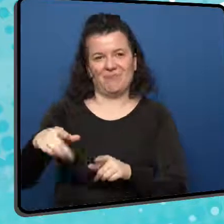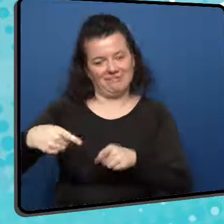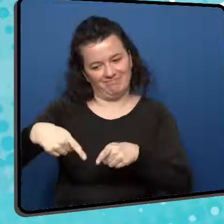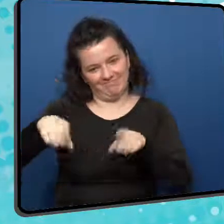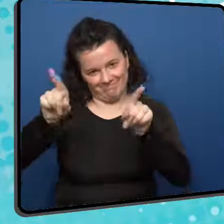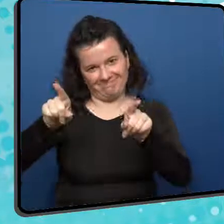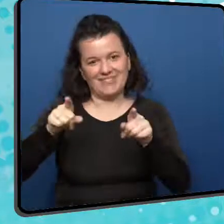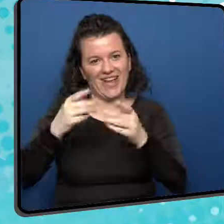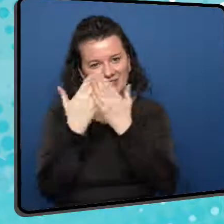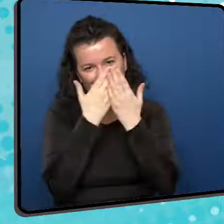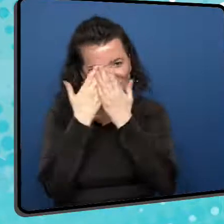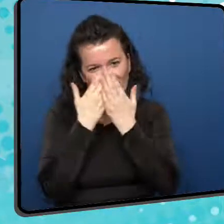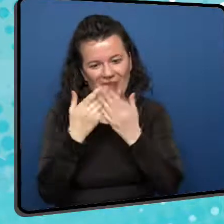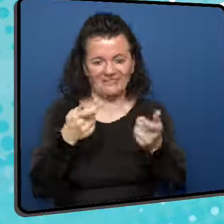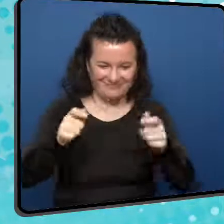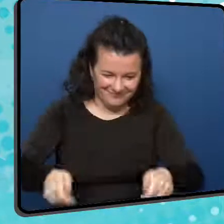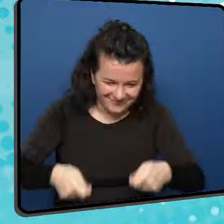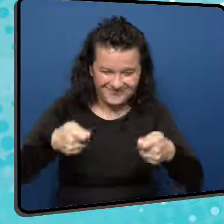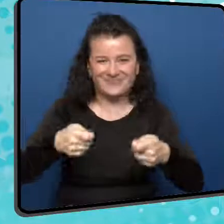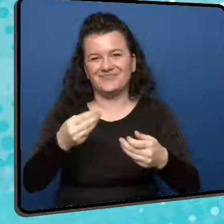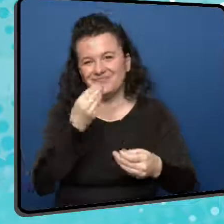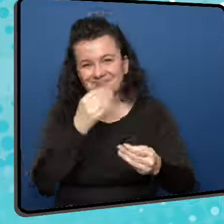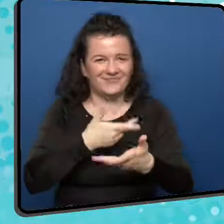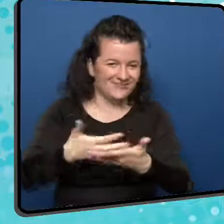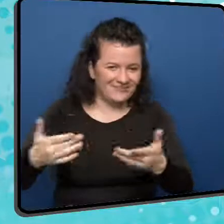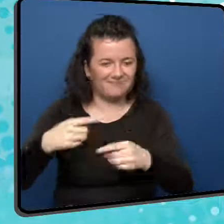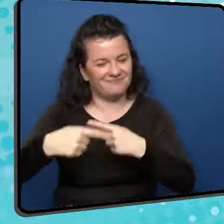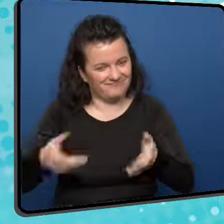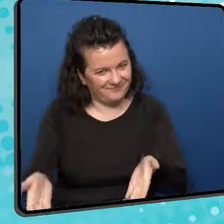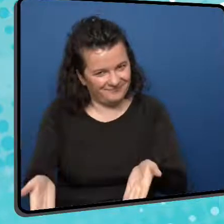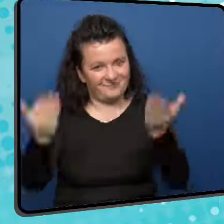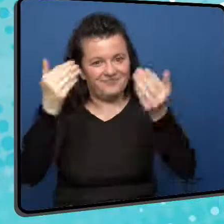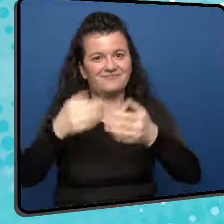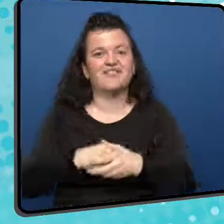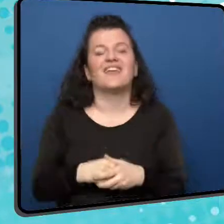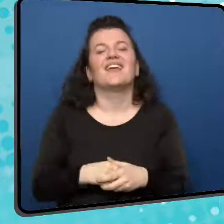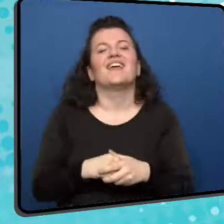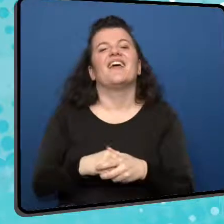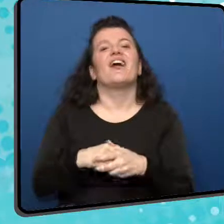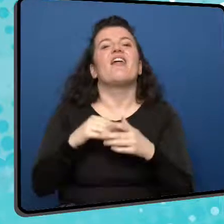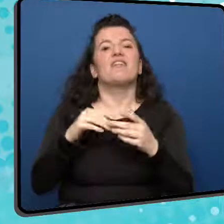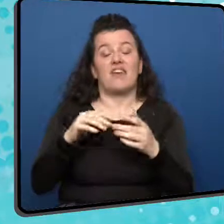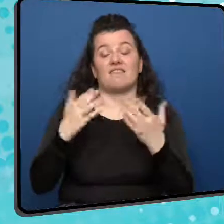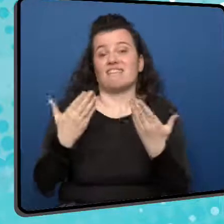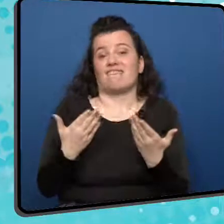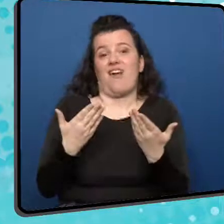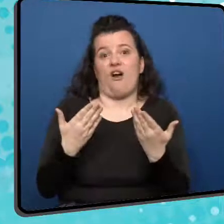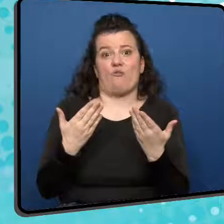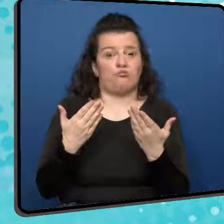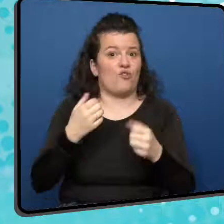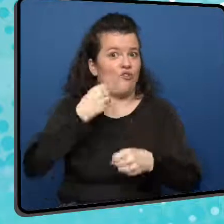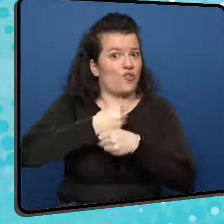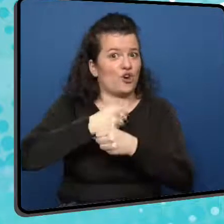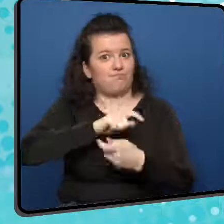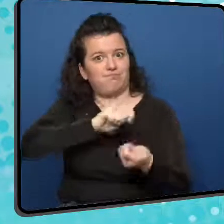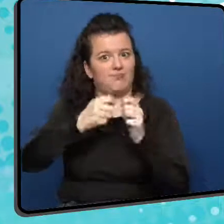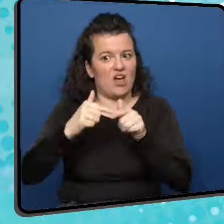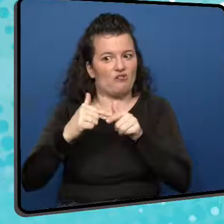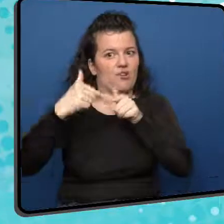then when I start my day job, so things have changed being remote. But so Advancing Analytics,